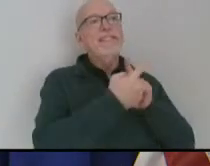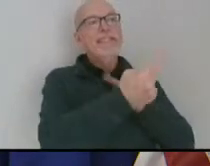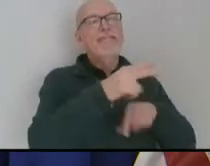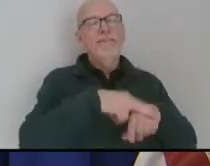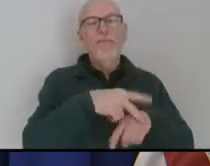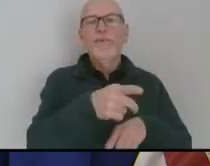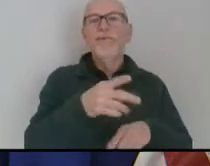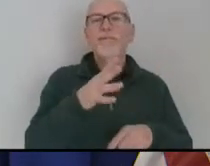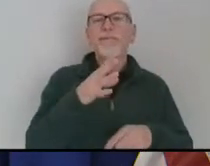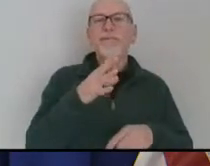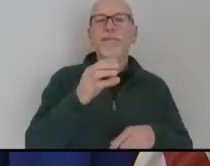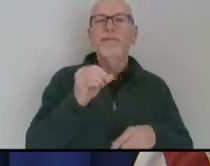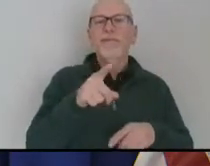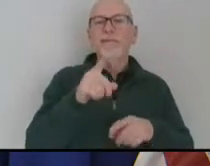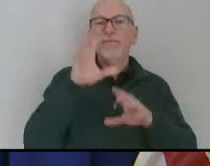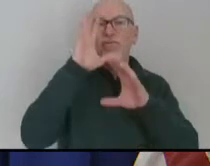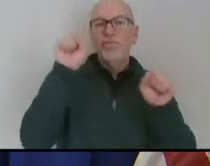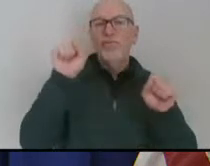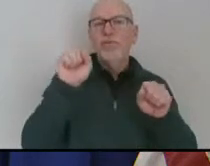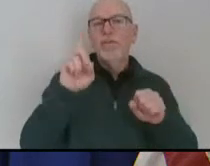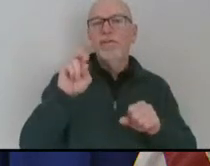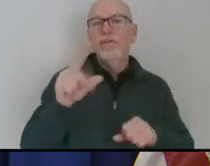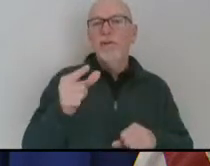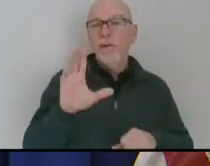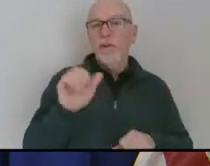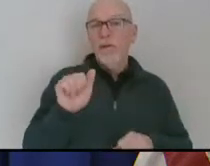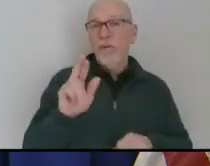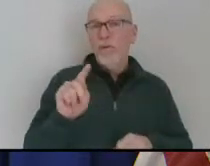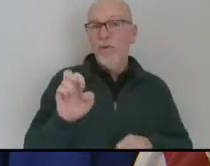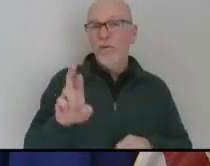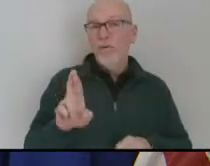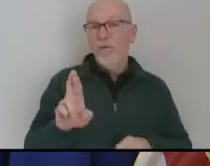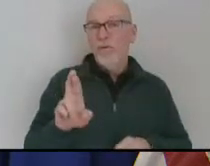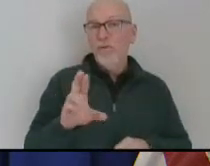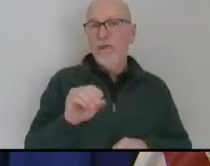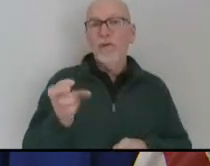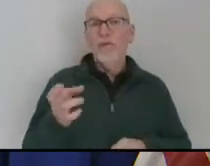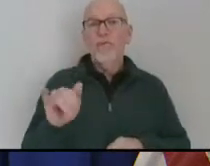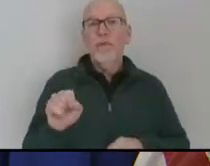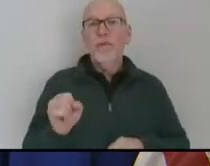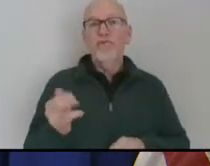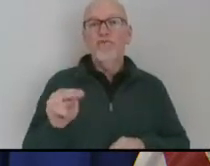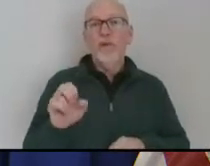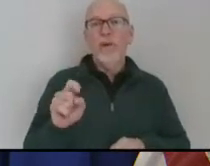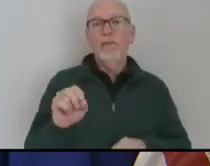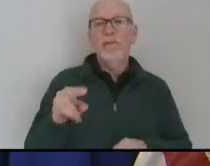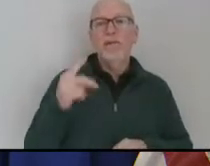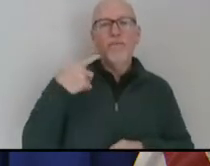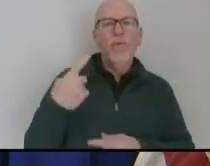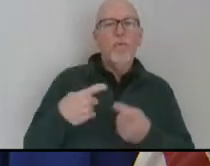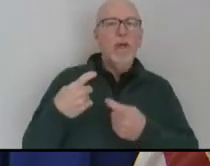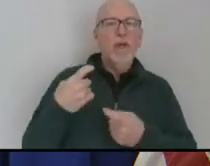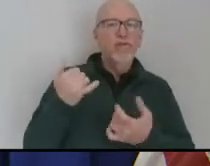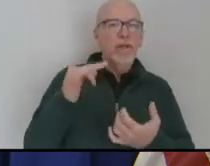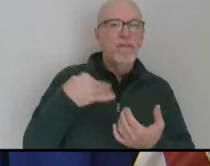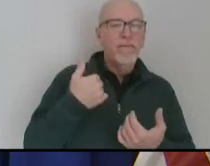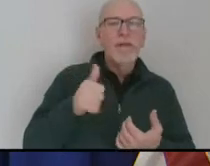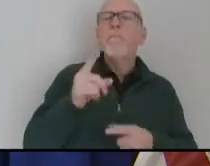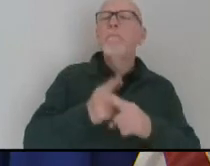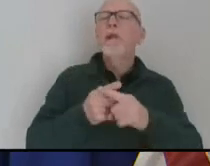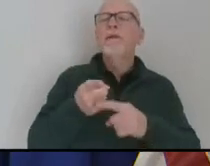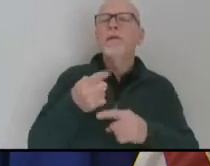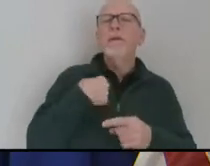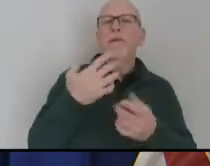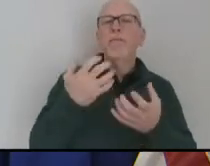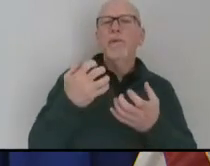also Superintendent Doug Carter and Chris Johnston for the Q&A portion as well. But I also wanted to say